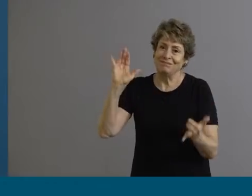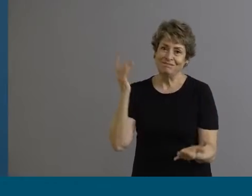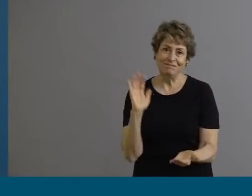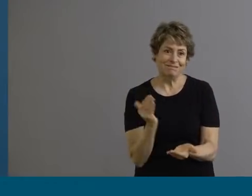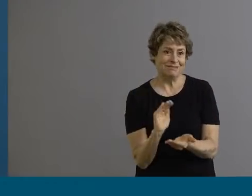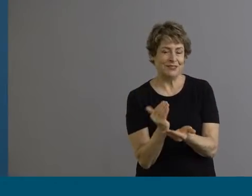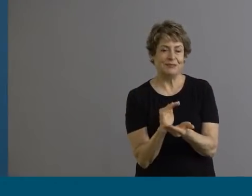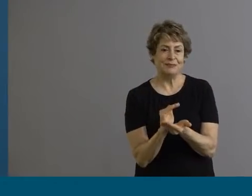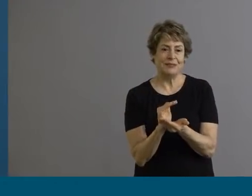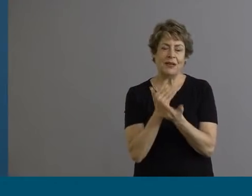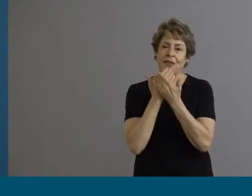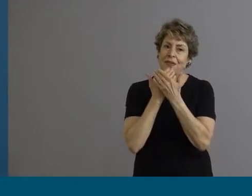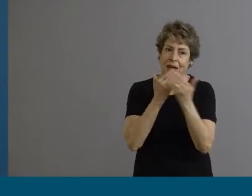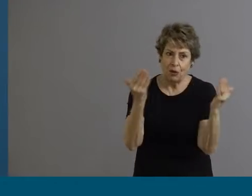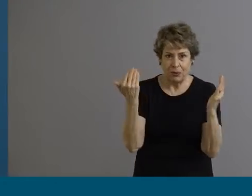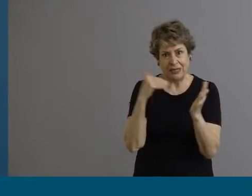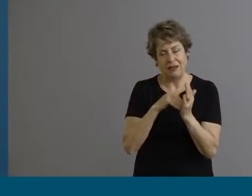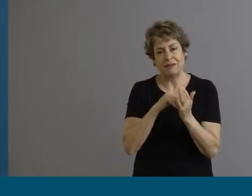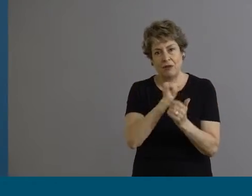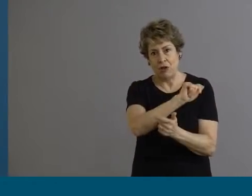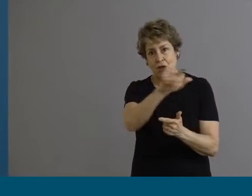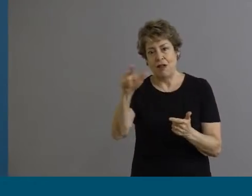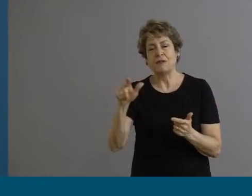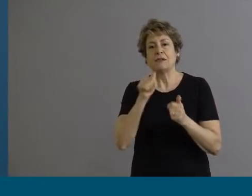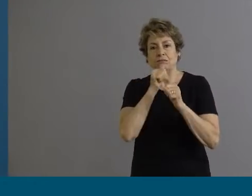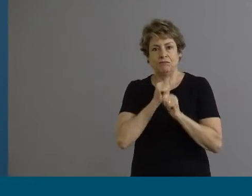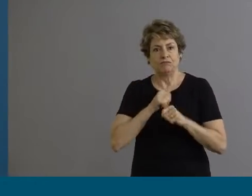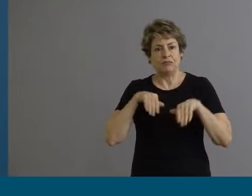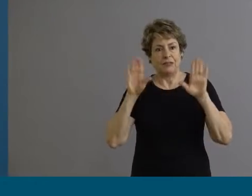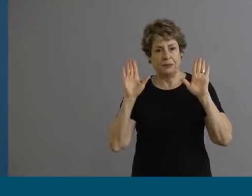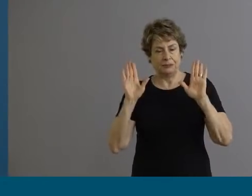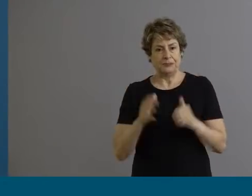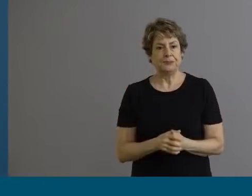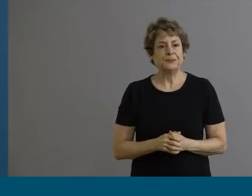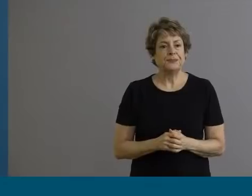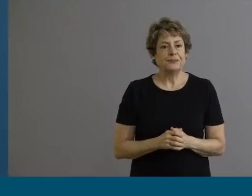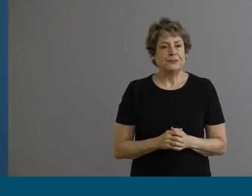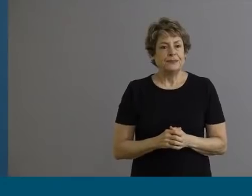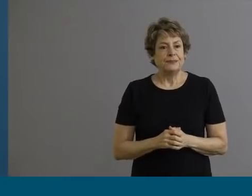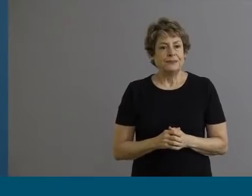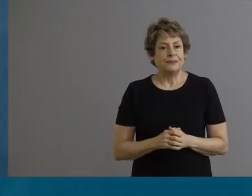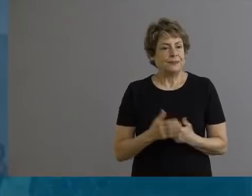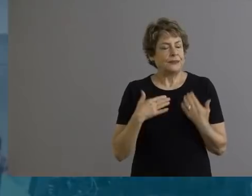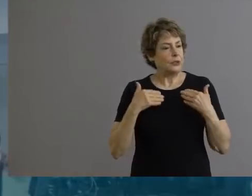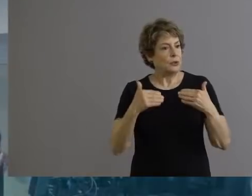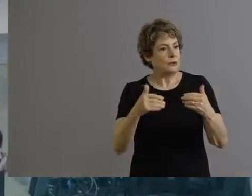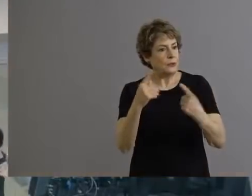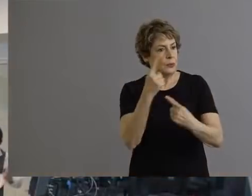Arizona. So thank you in advance. And with that, Patrick, let's go to questions.